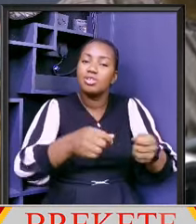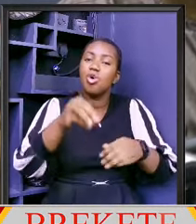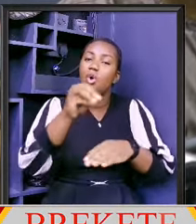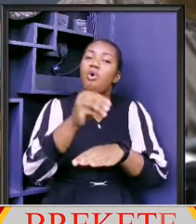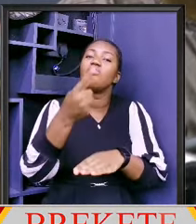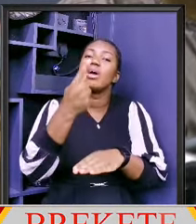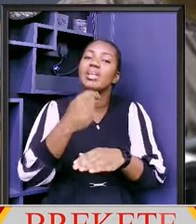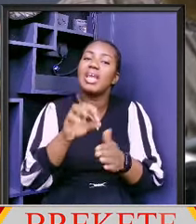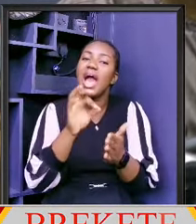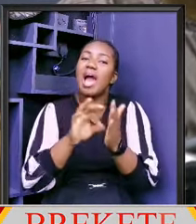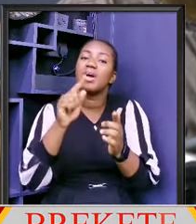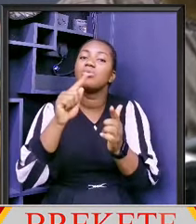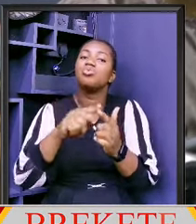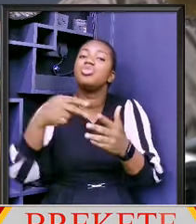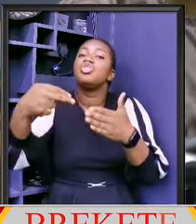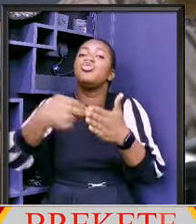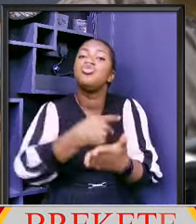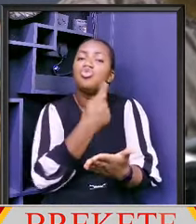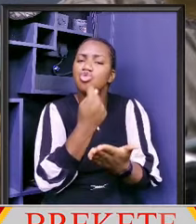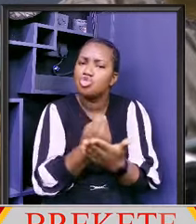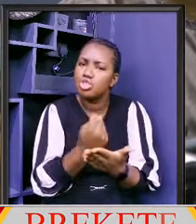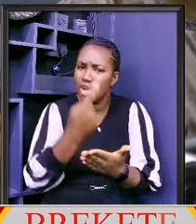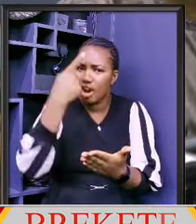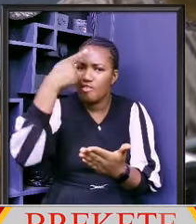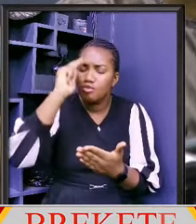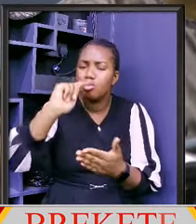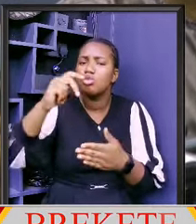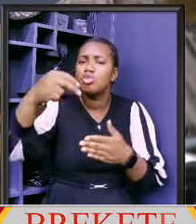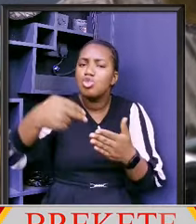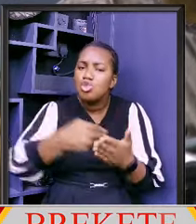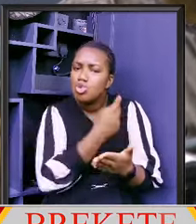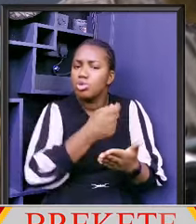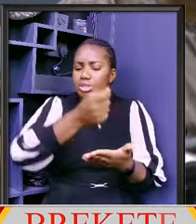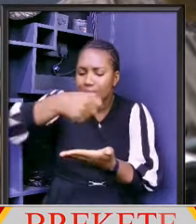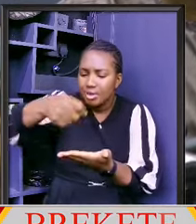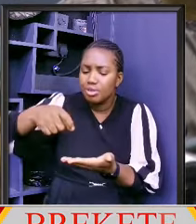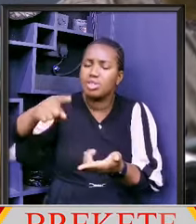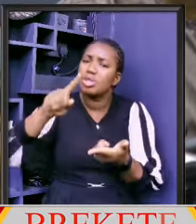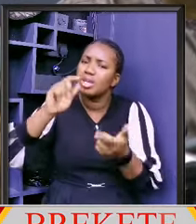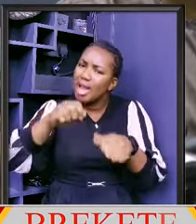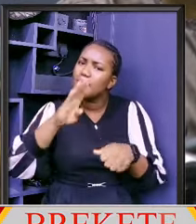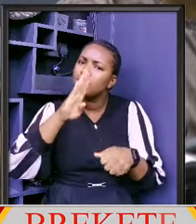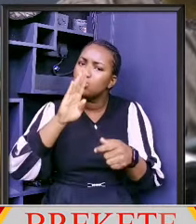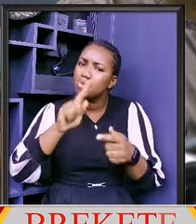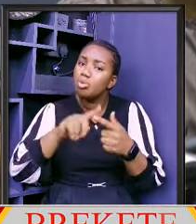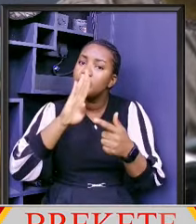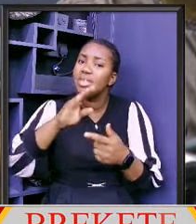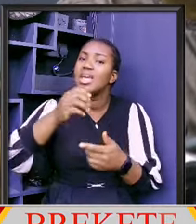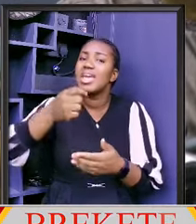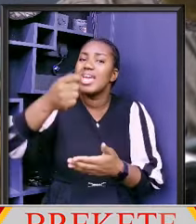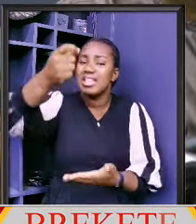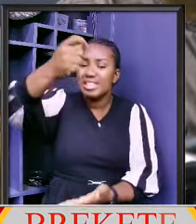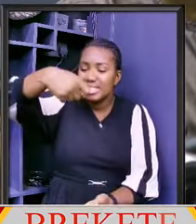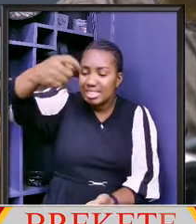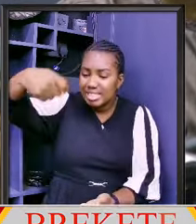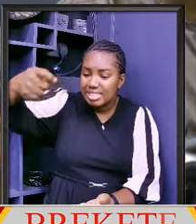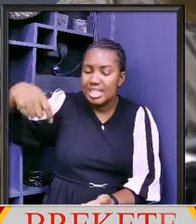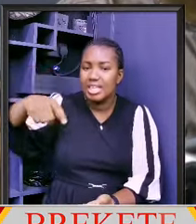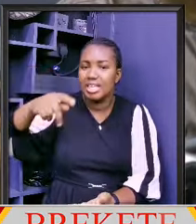treasurer so that the new secretary can be signatory. So that we now